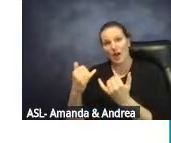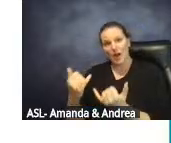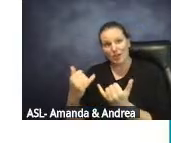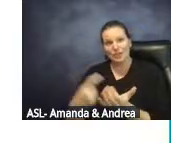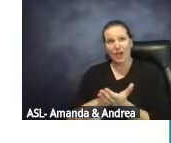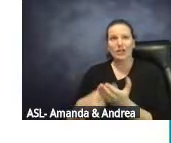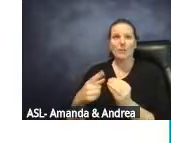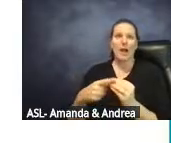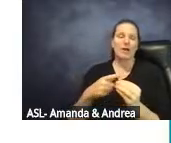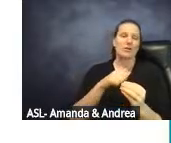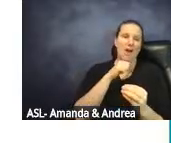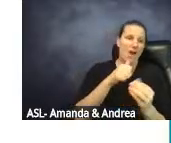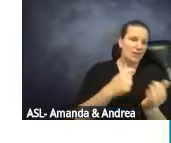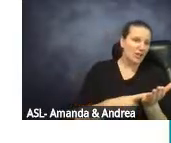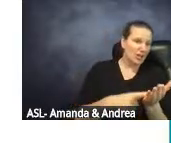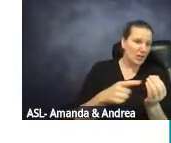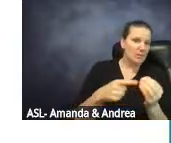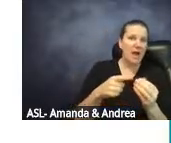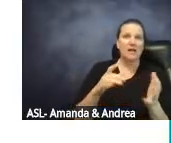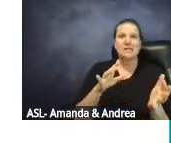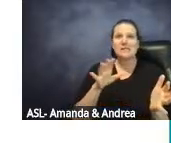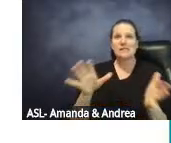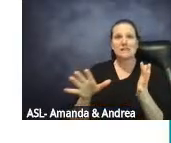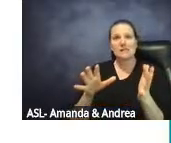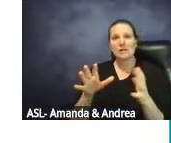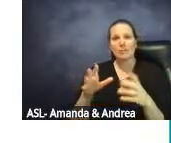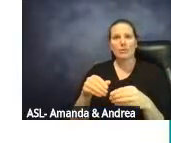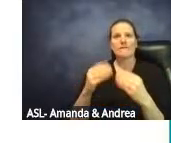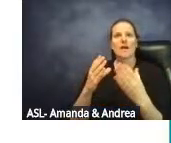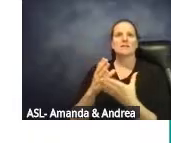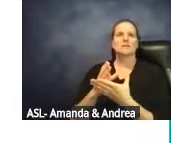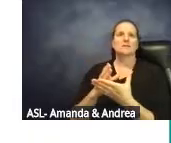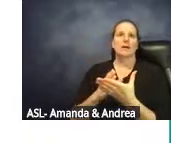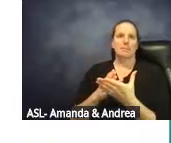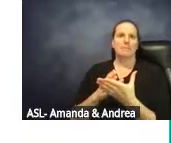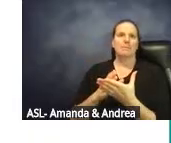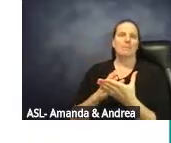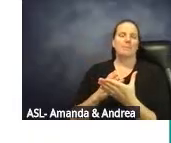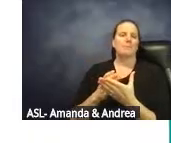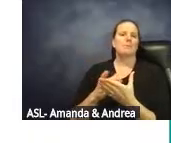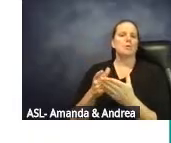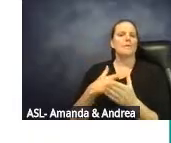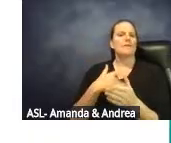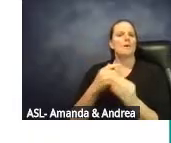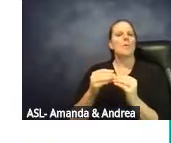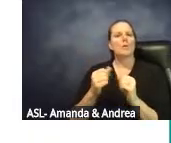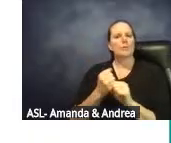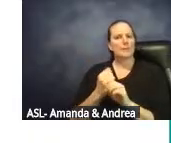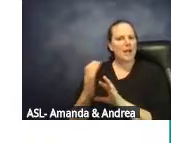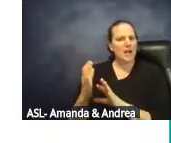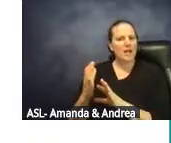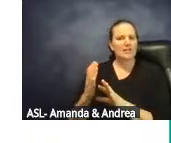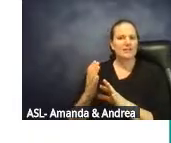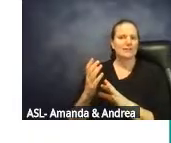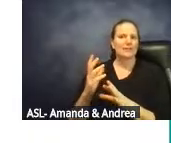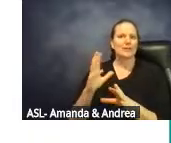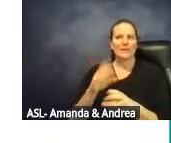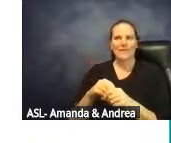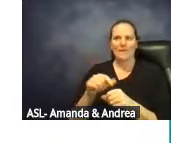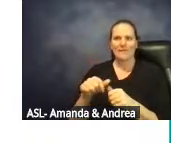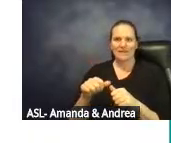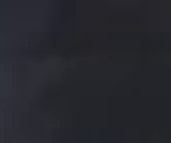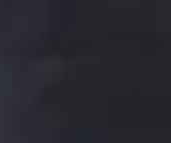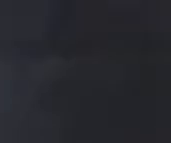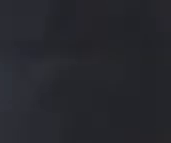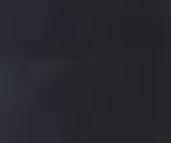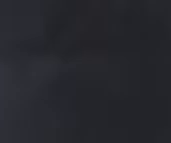try to provide some of that framework so that you feel more prepared when you step into the space in